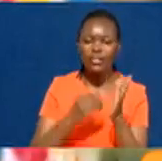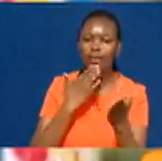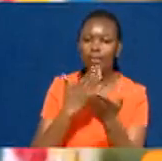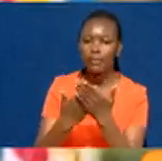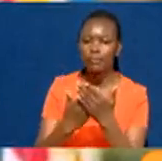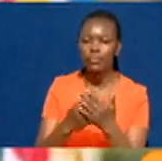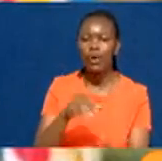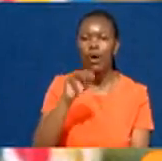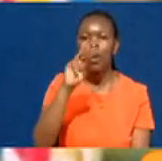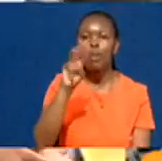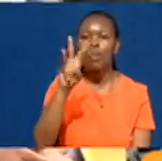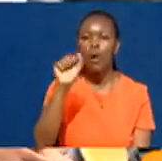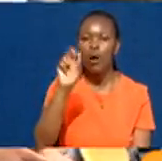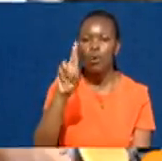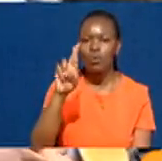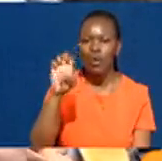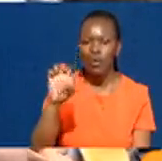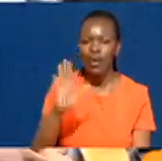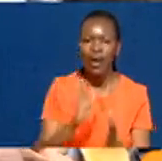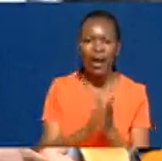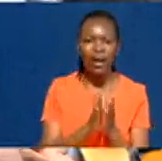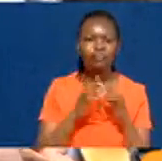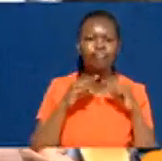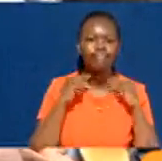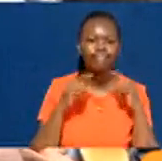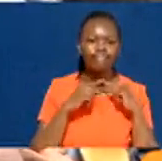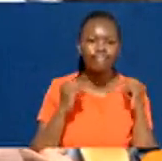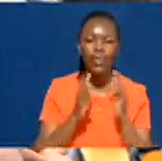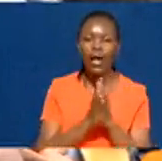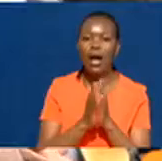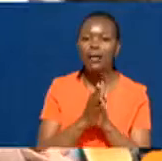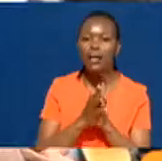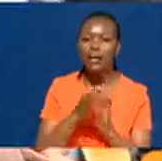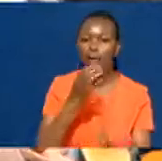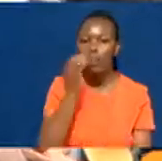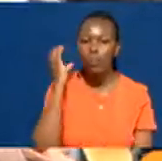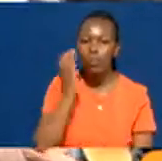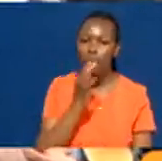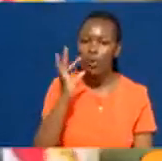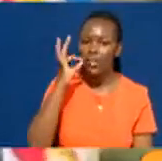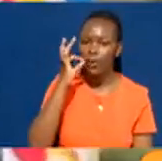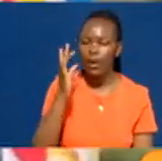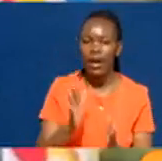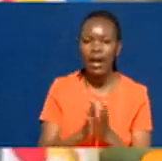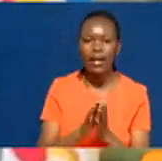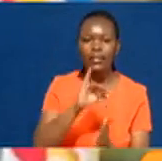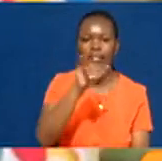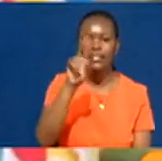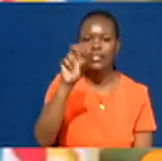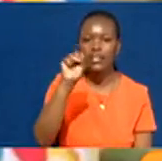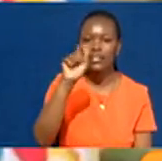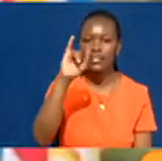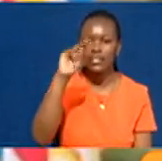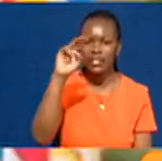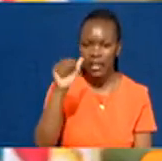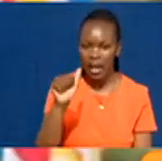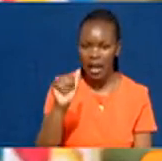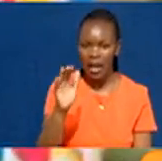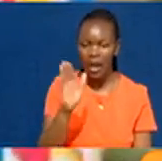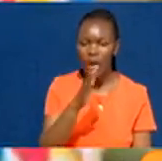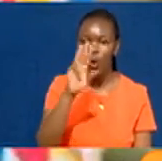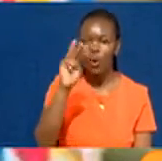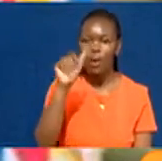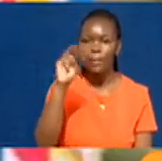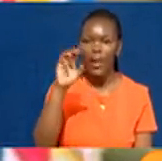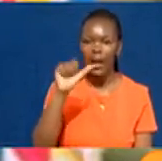Mwaure and Ruth Mosheru, George Wajakoya and Justina Wamai, the